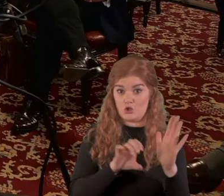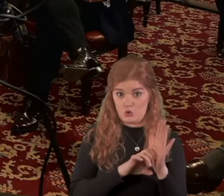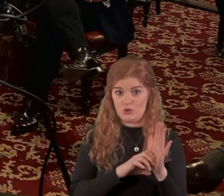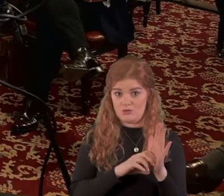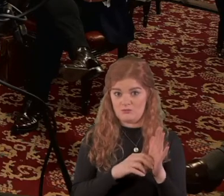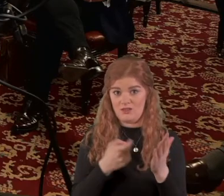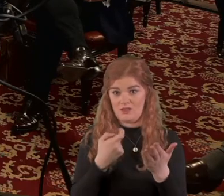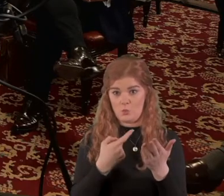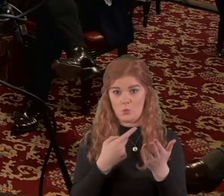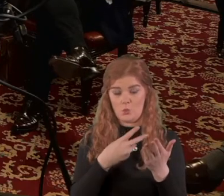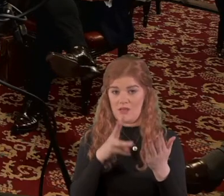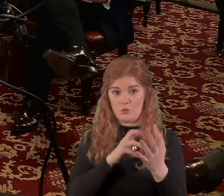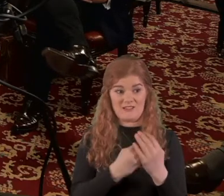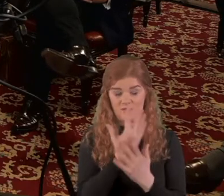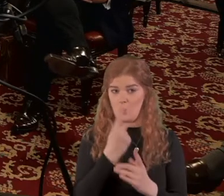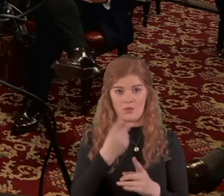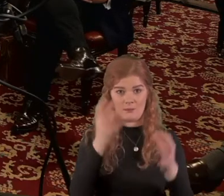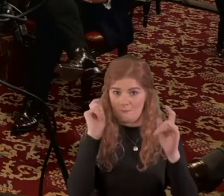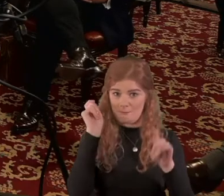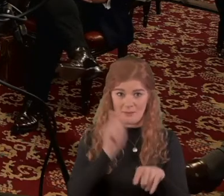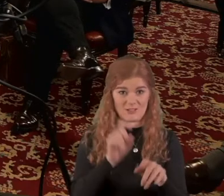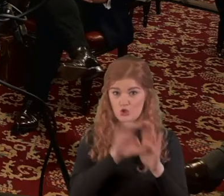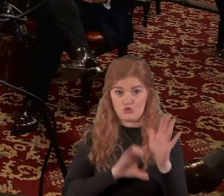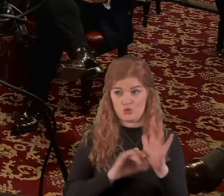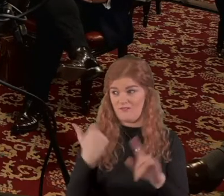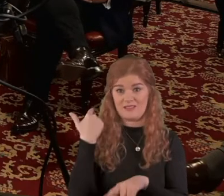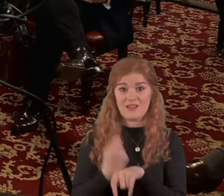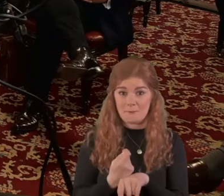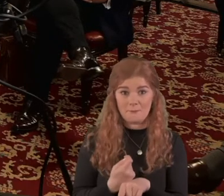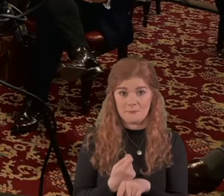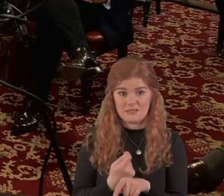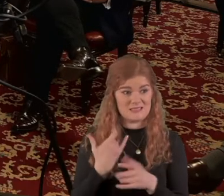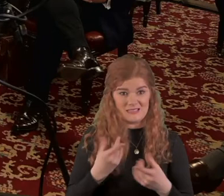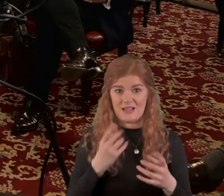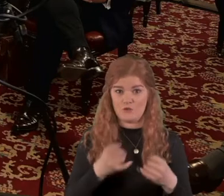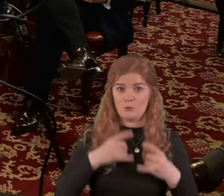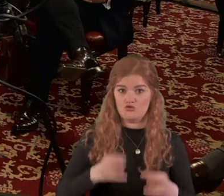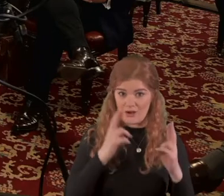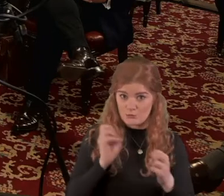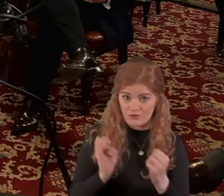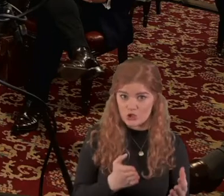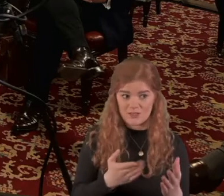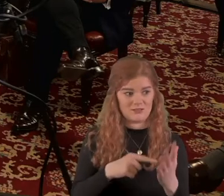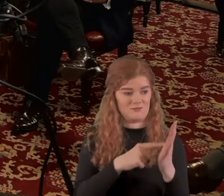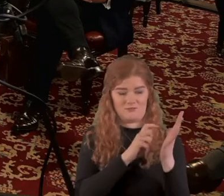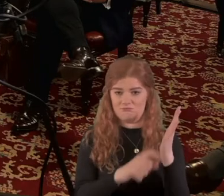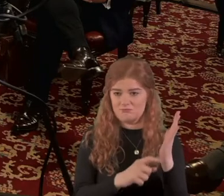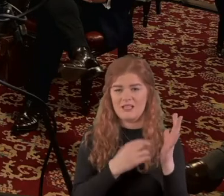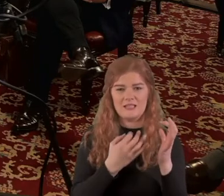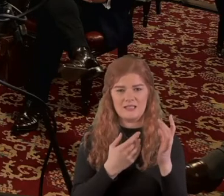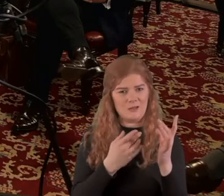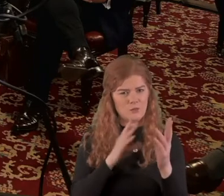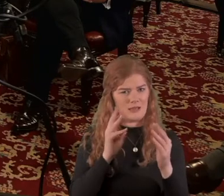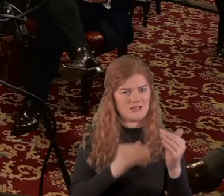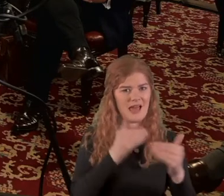emerged was one of the finest constitutions of its time, with its human rights provisions, and it was very far